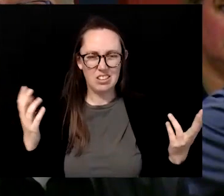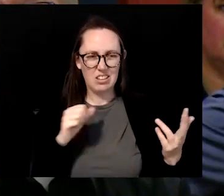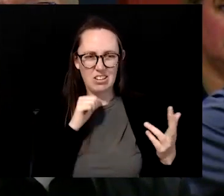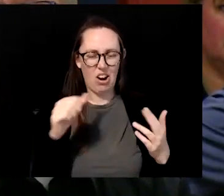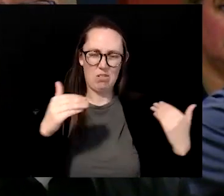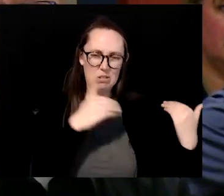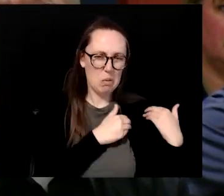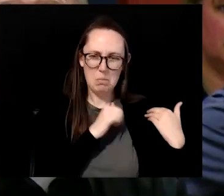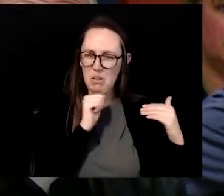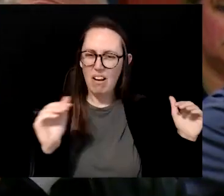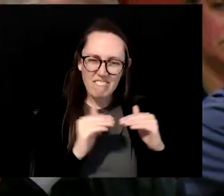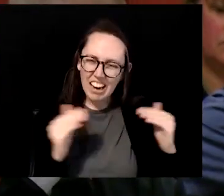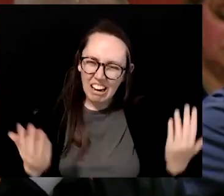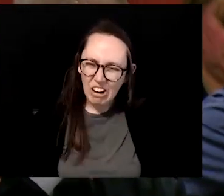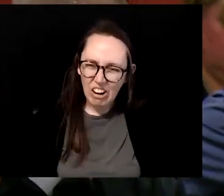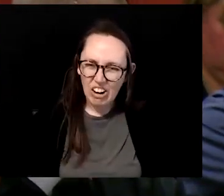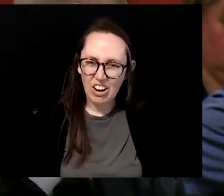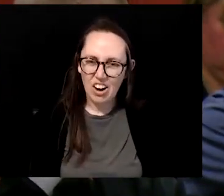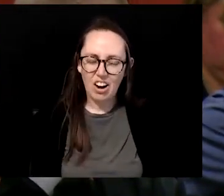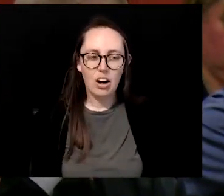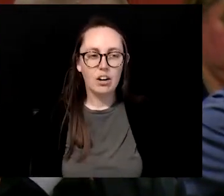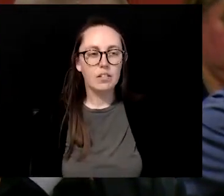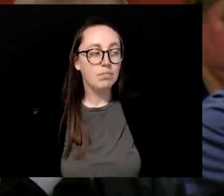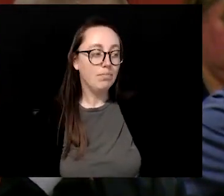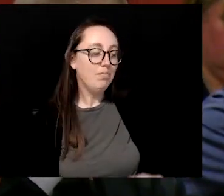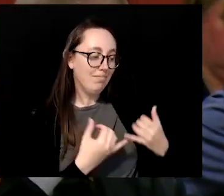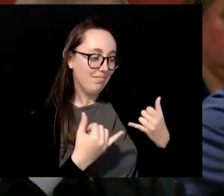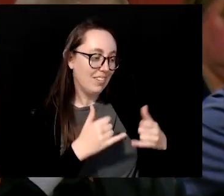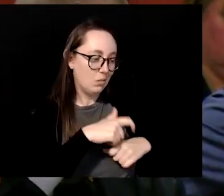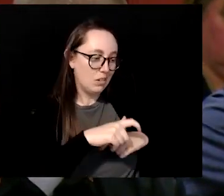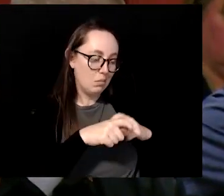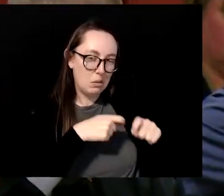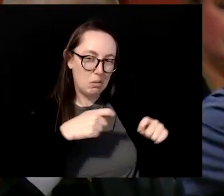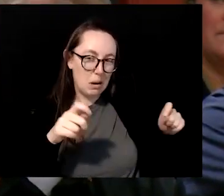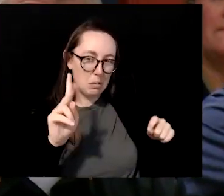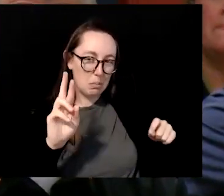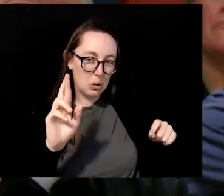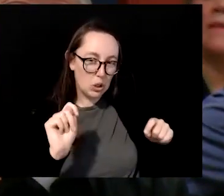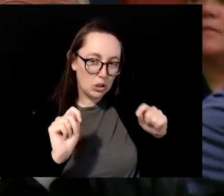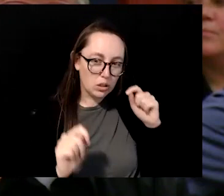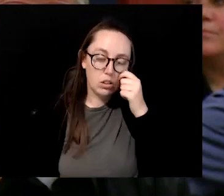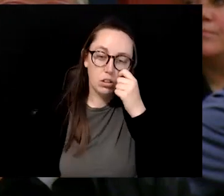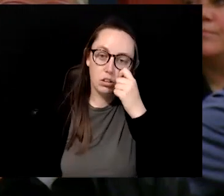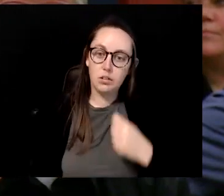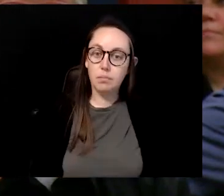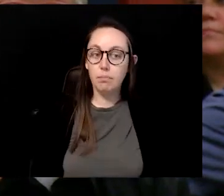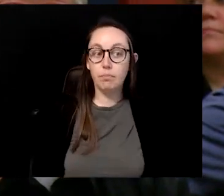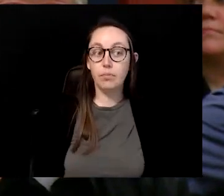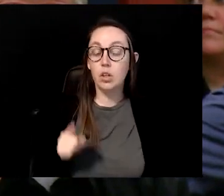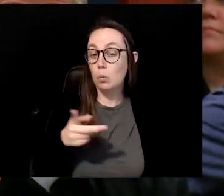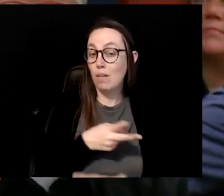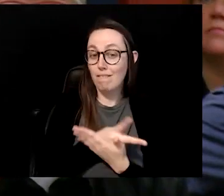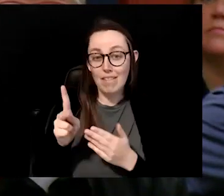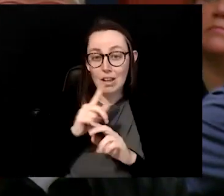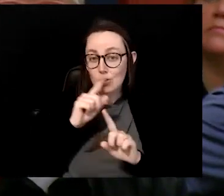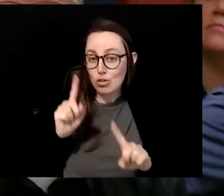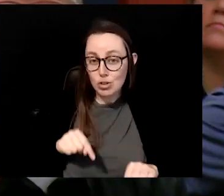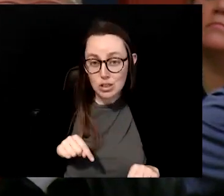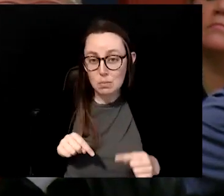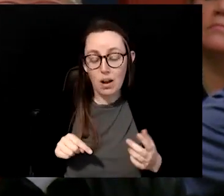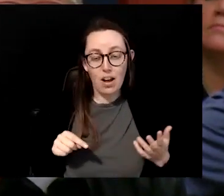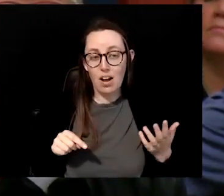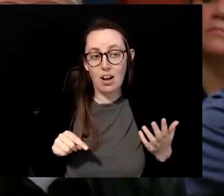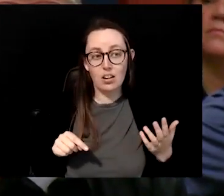so um you also um failed to respond on the several occasions which I brought to meet